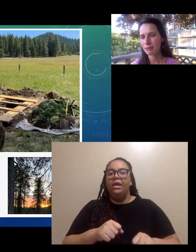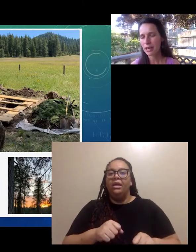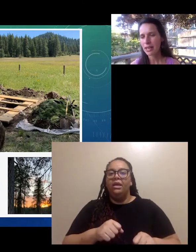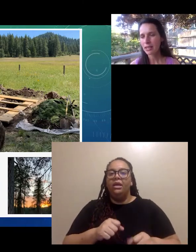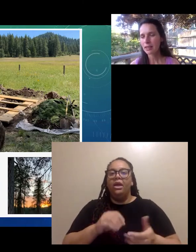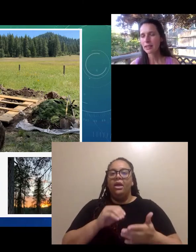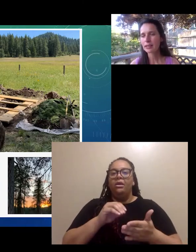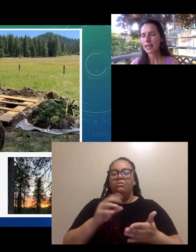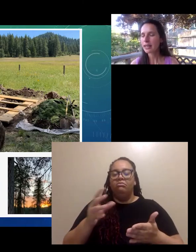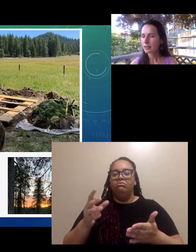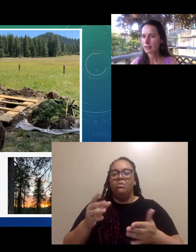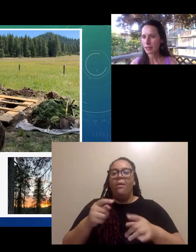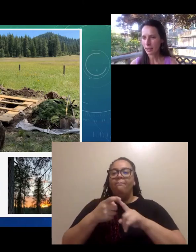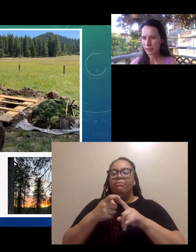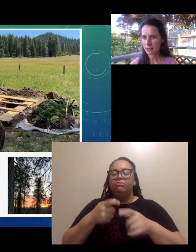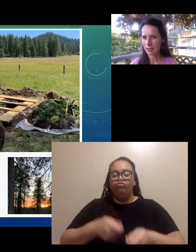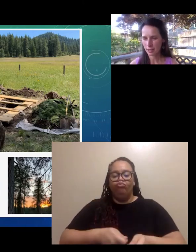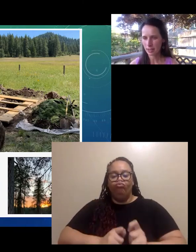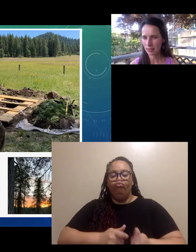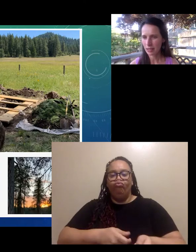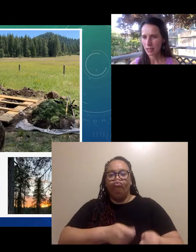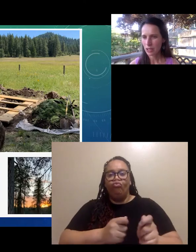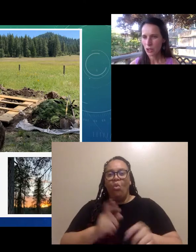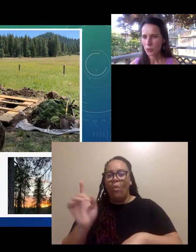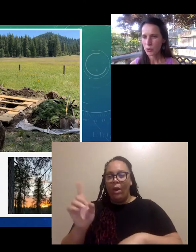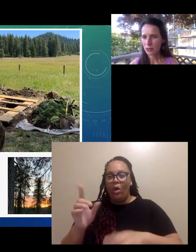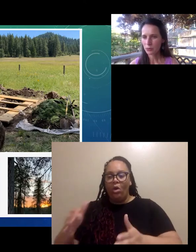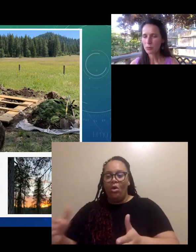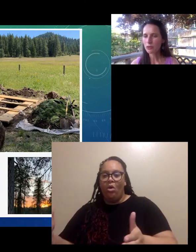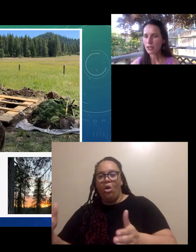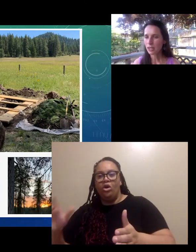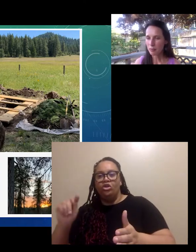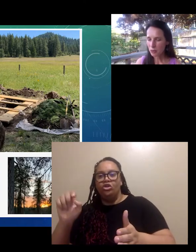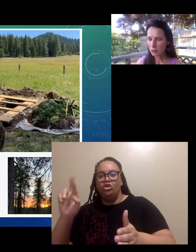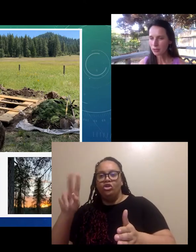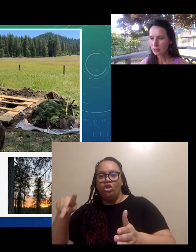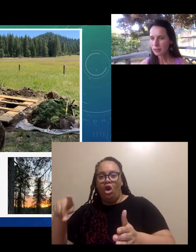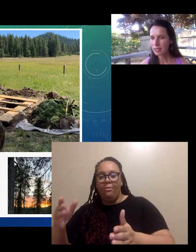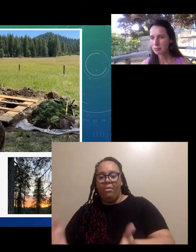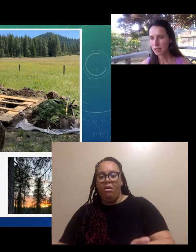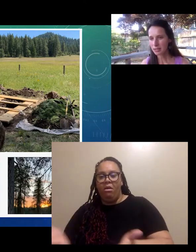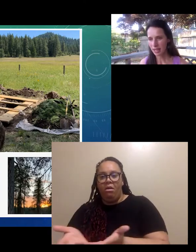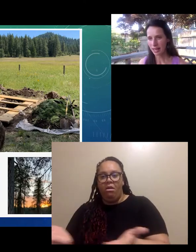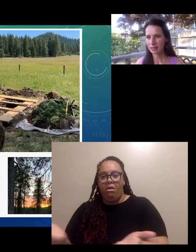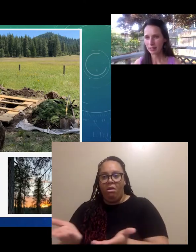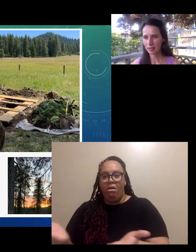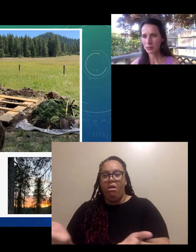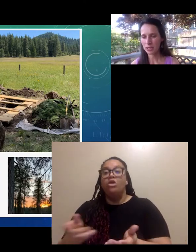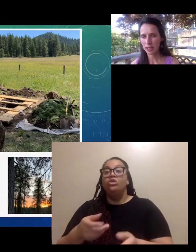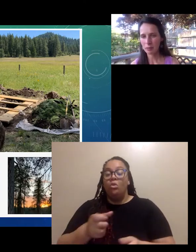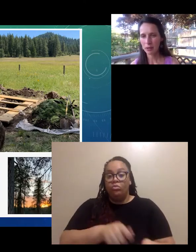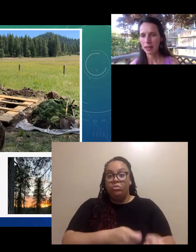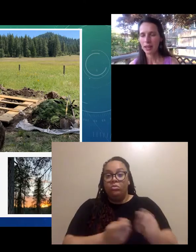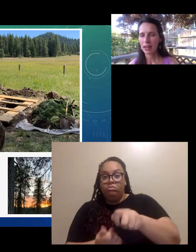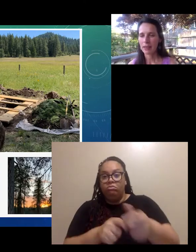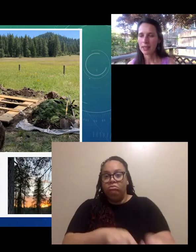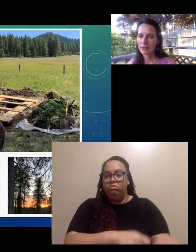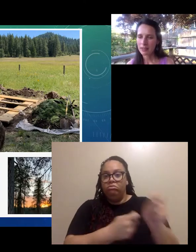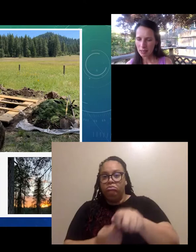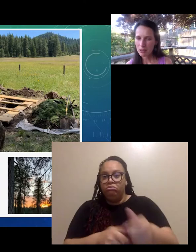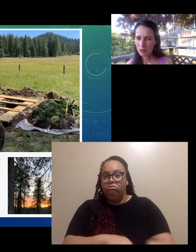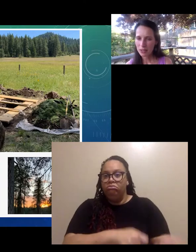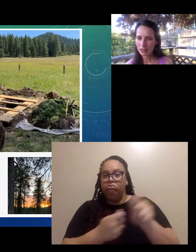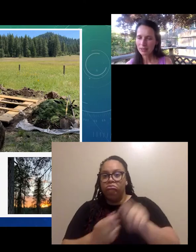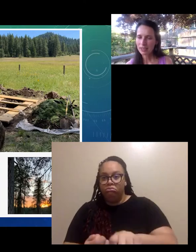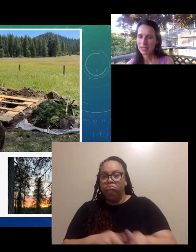around the grave in the layers that they exist in. So we remove the top soil and place that on one tarp and